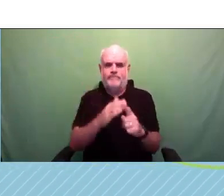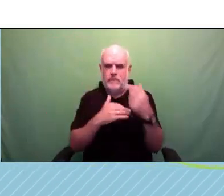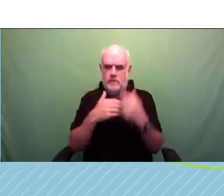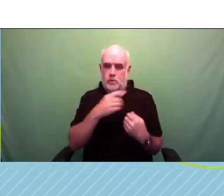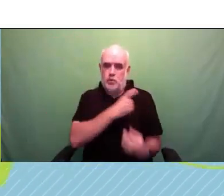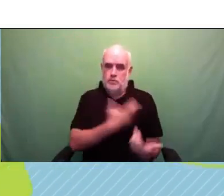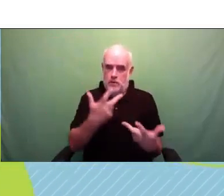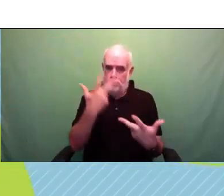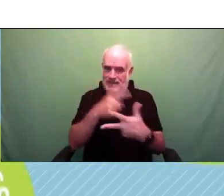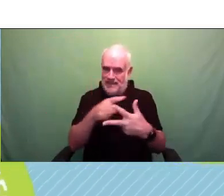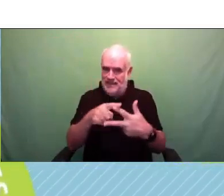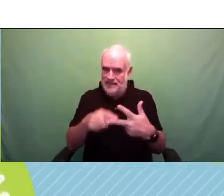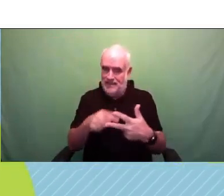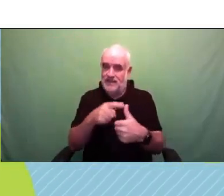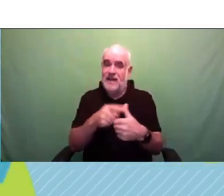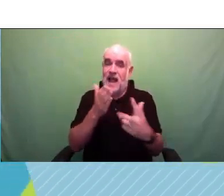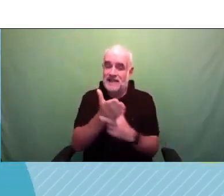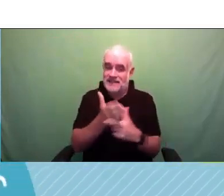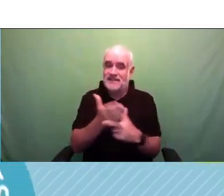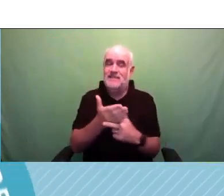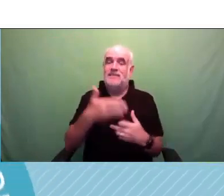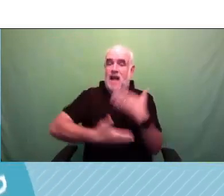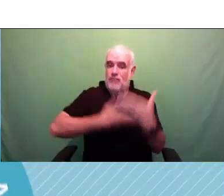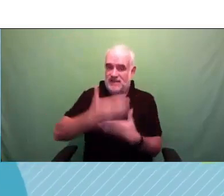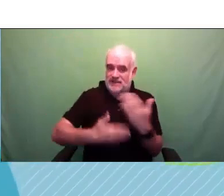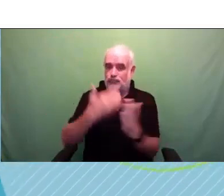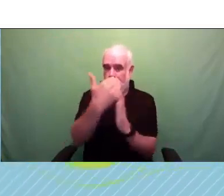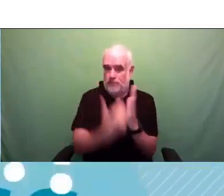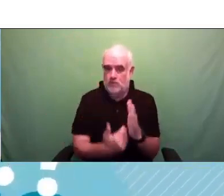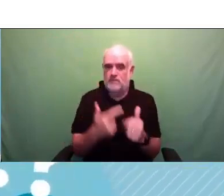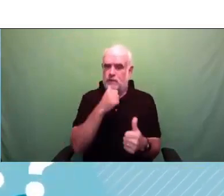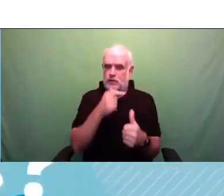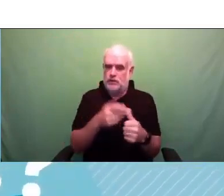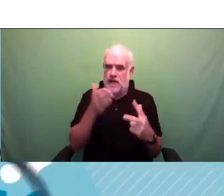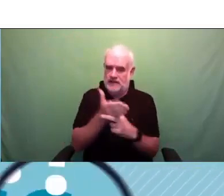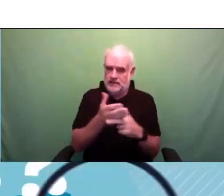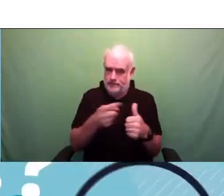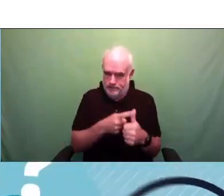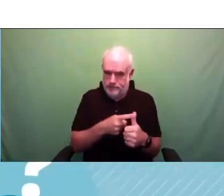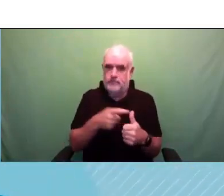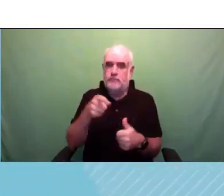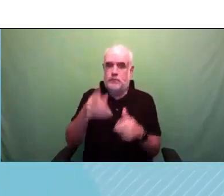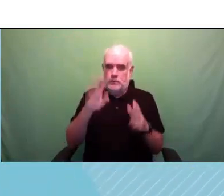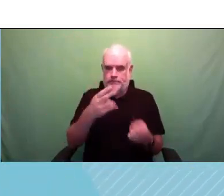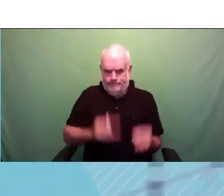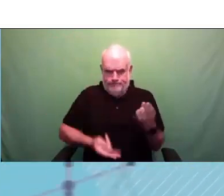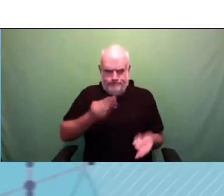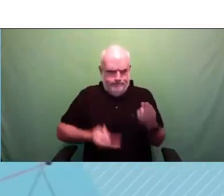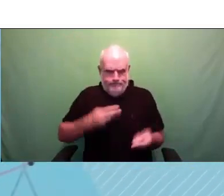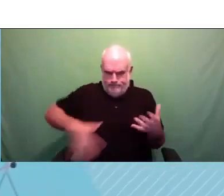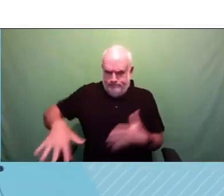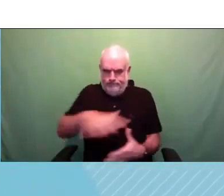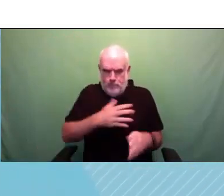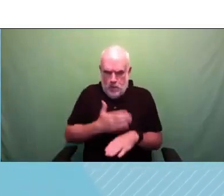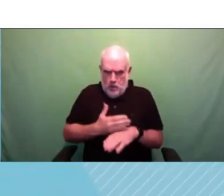core requirements of the duty, you must assess, address and report. First, assess. You must carry out an